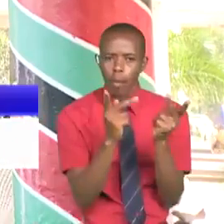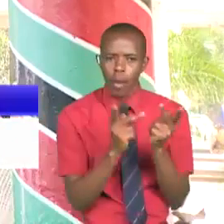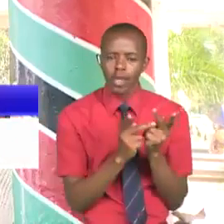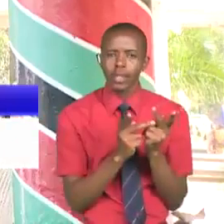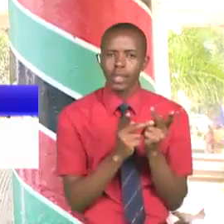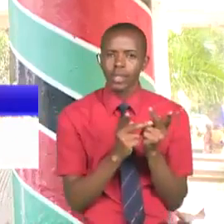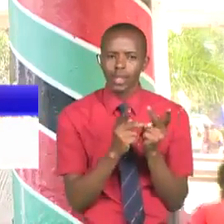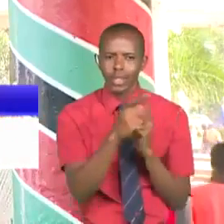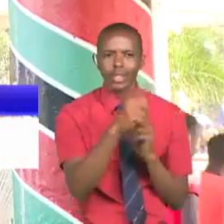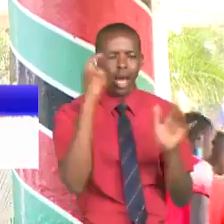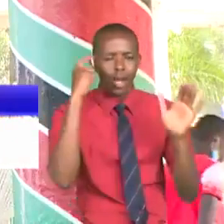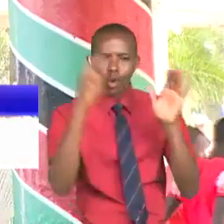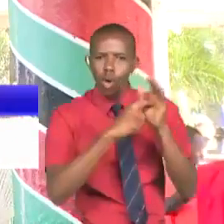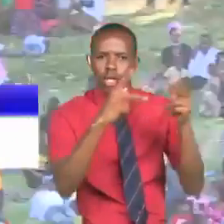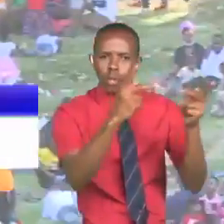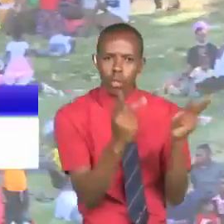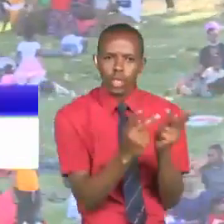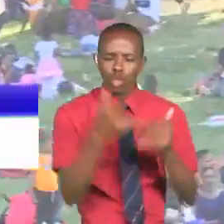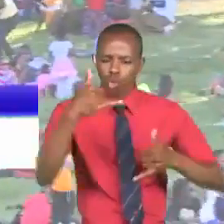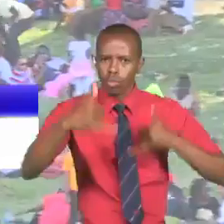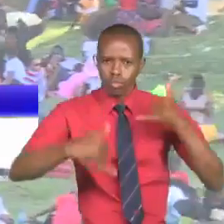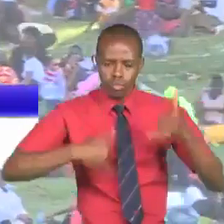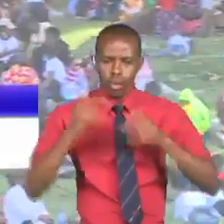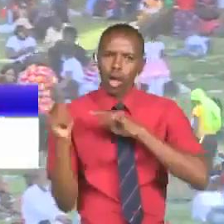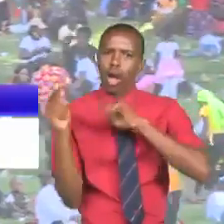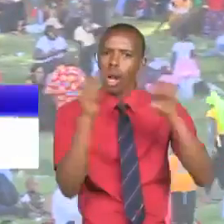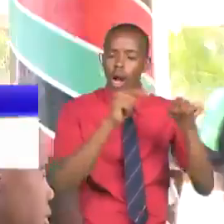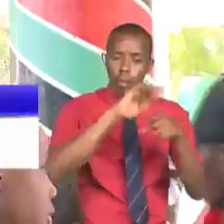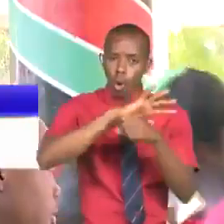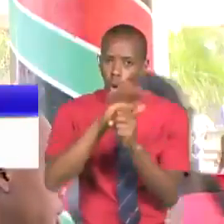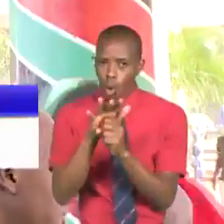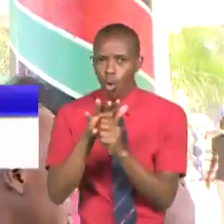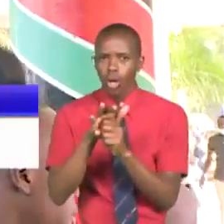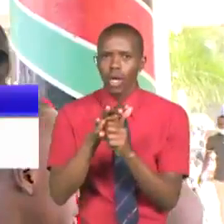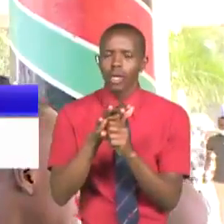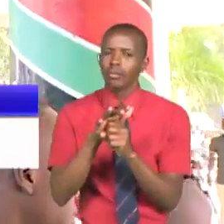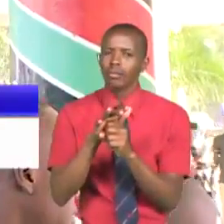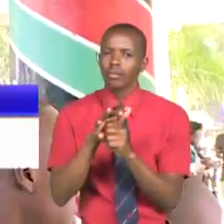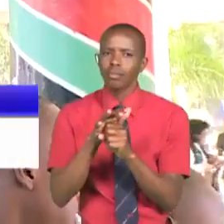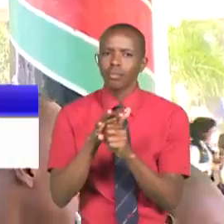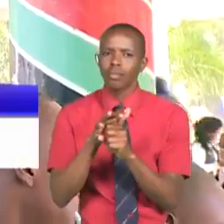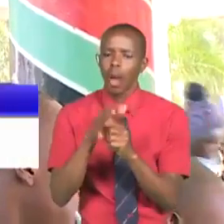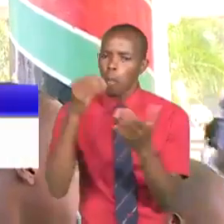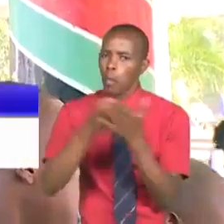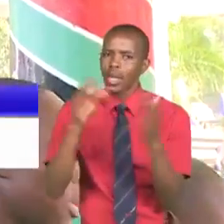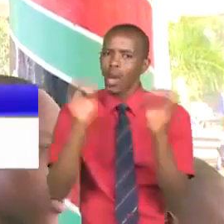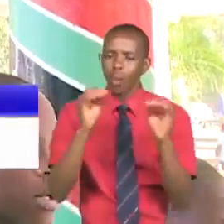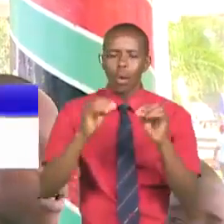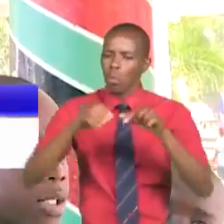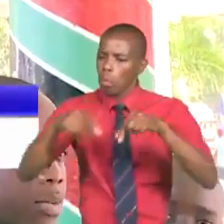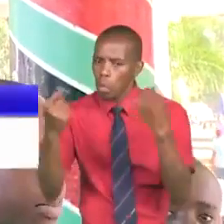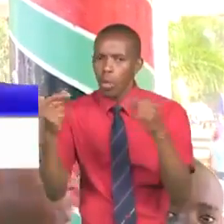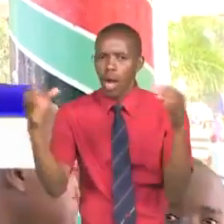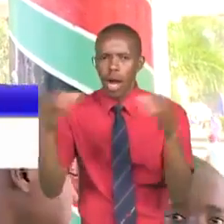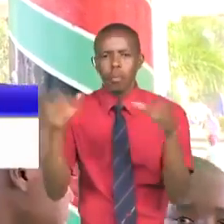is a place gine, by the end of place imetambulika, watu hiyo kama jibamba tu hile. Hey, corona juu imeribu vitu most hile, pesa hakuna, kampuni